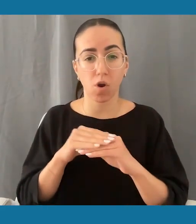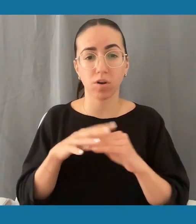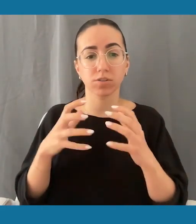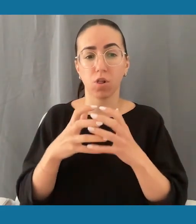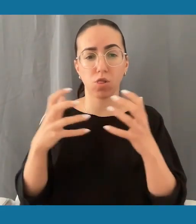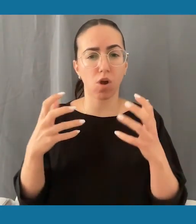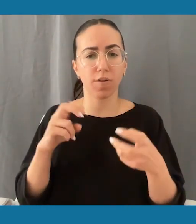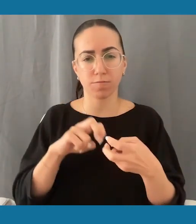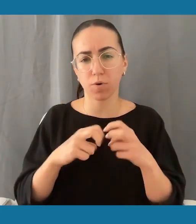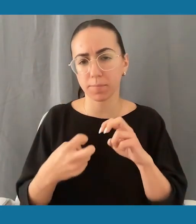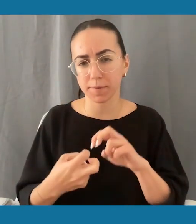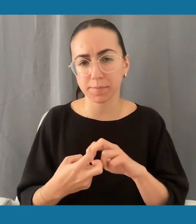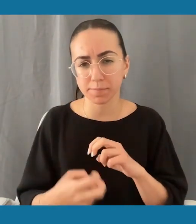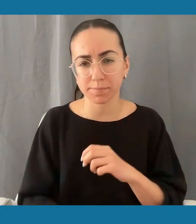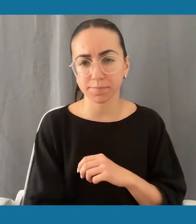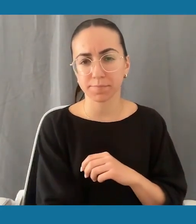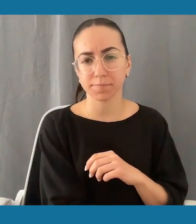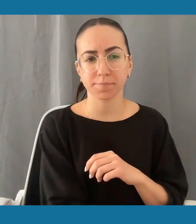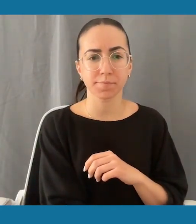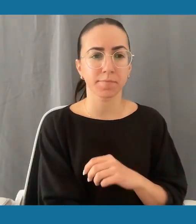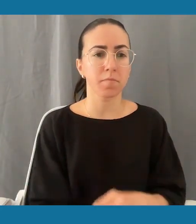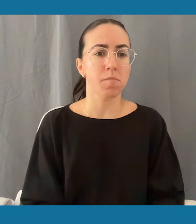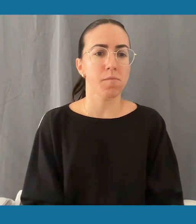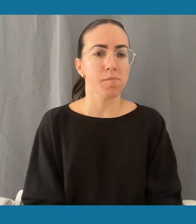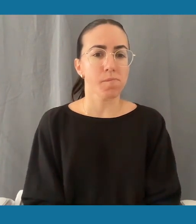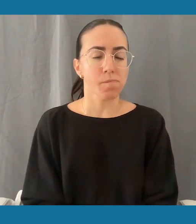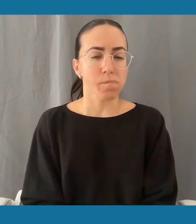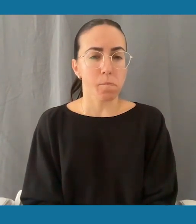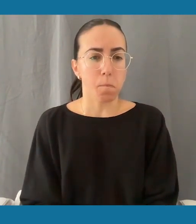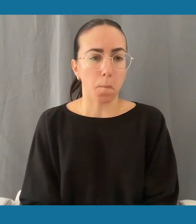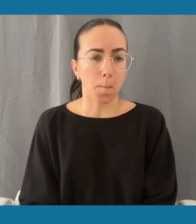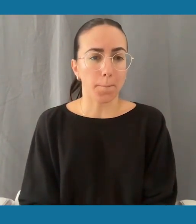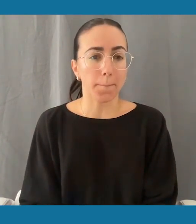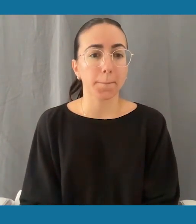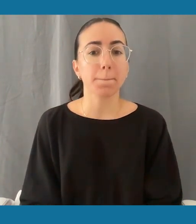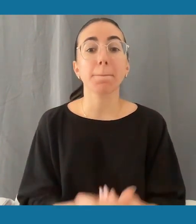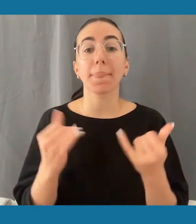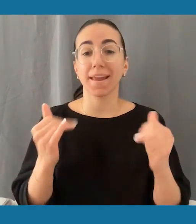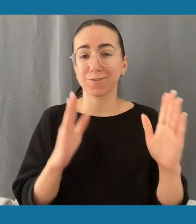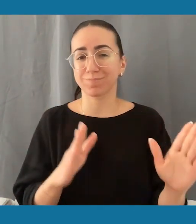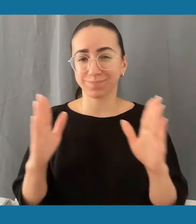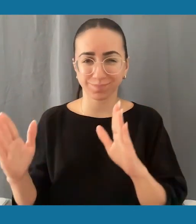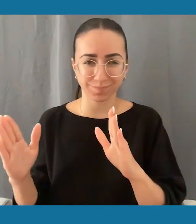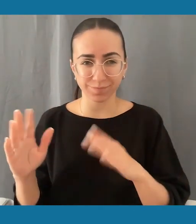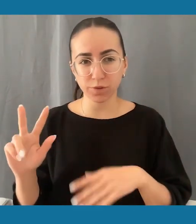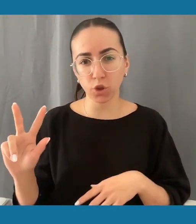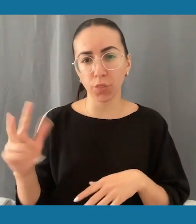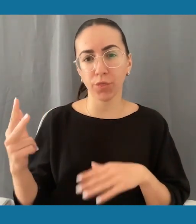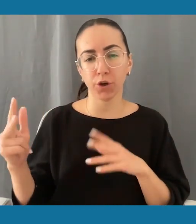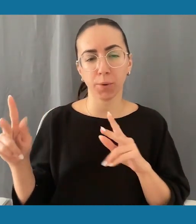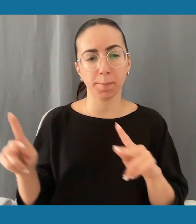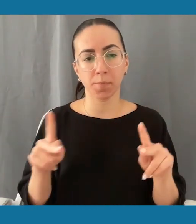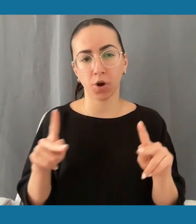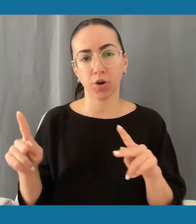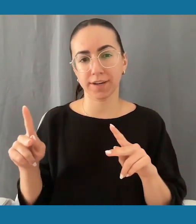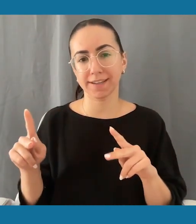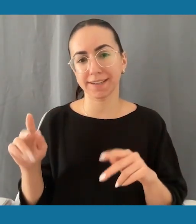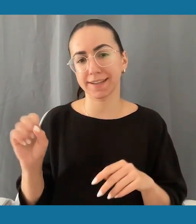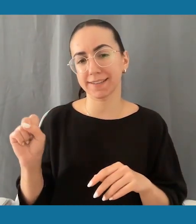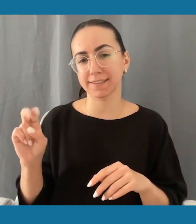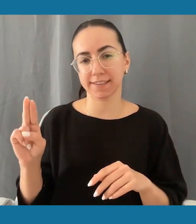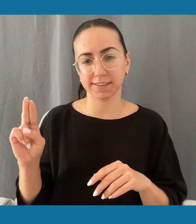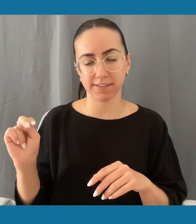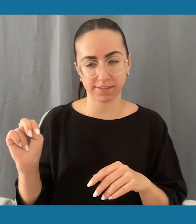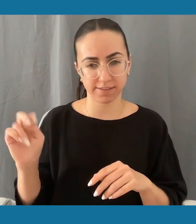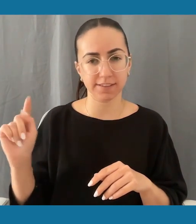well-being of the disabled beneficiary. So now we're going to move on to third-party trusts. And the